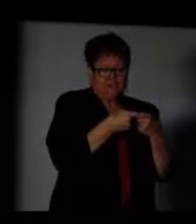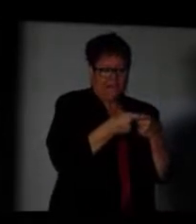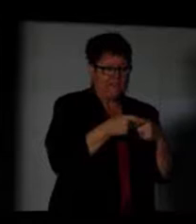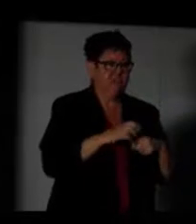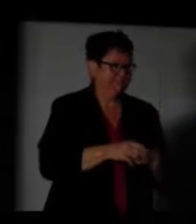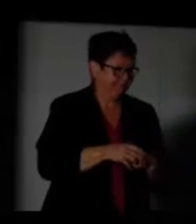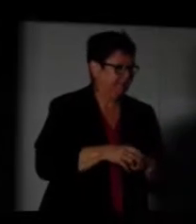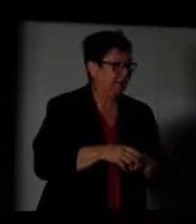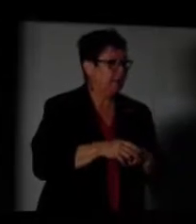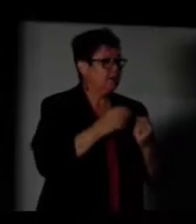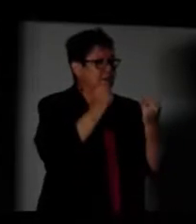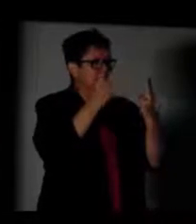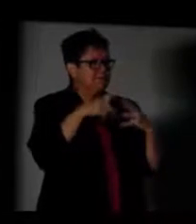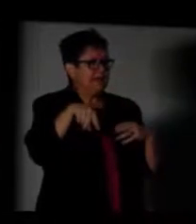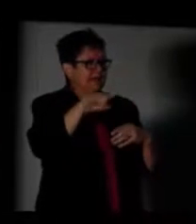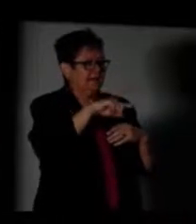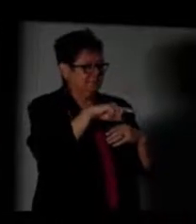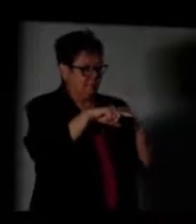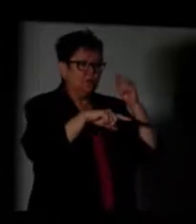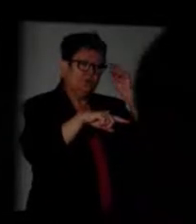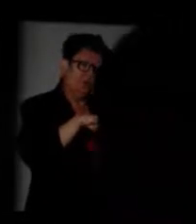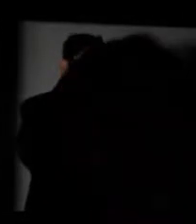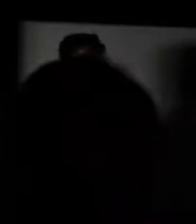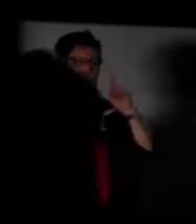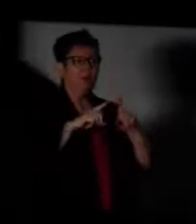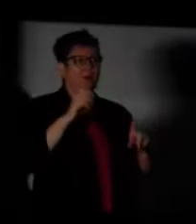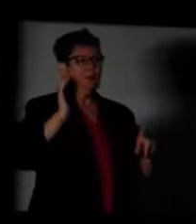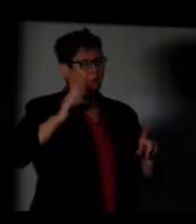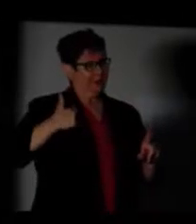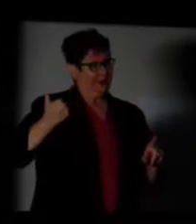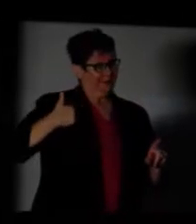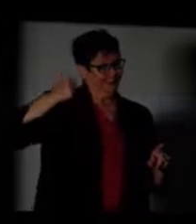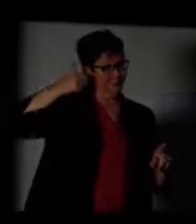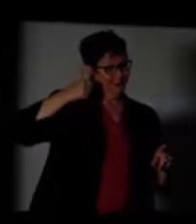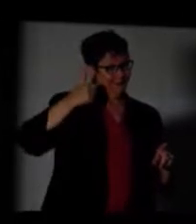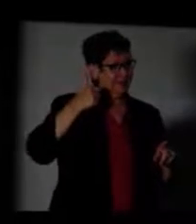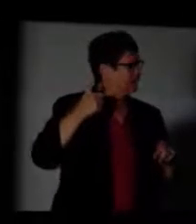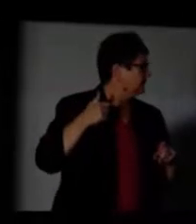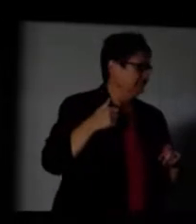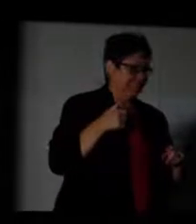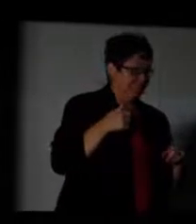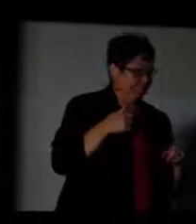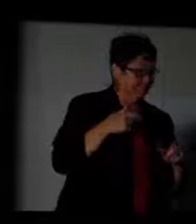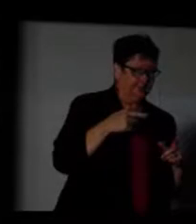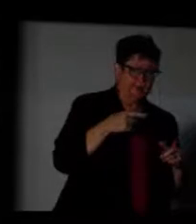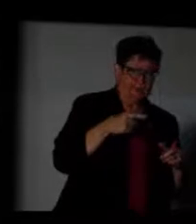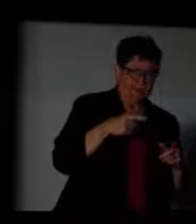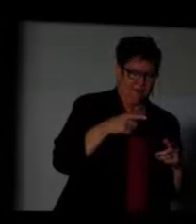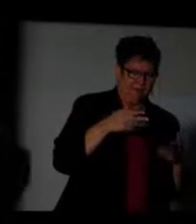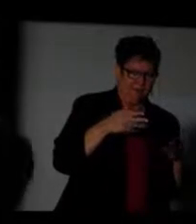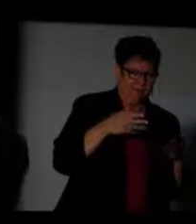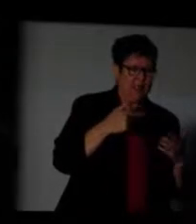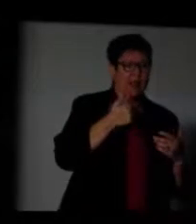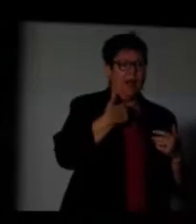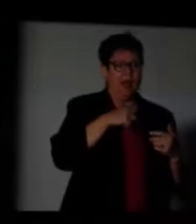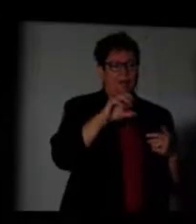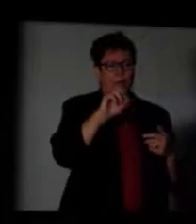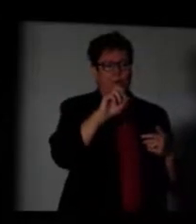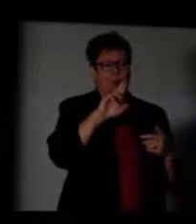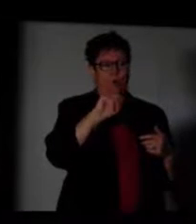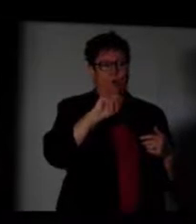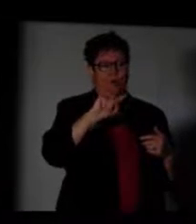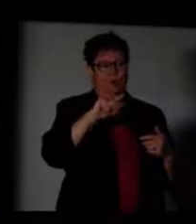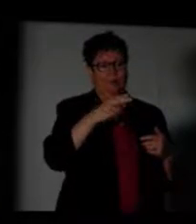So when many of you were younger, you may have pressed flowers. I'm an ornithologist, so I often say